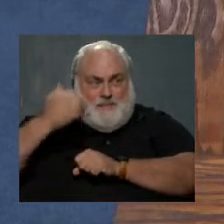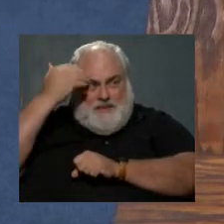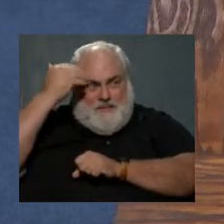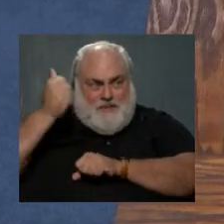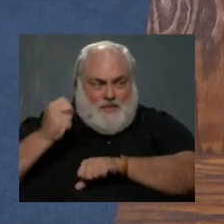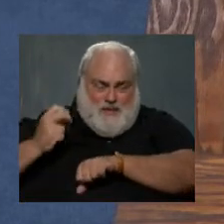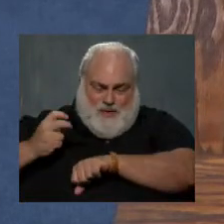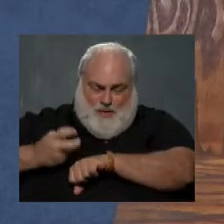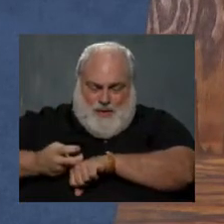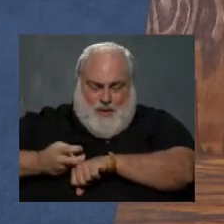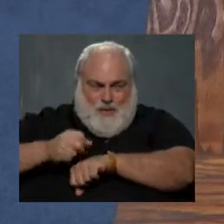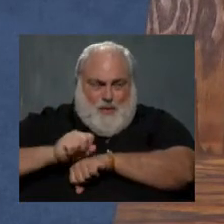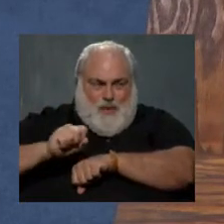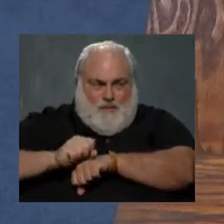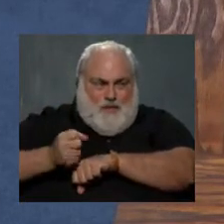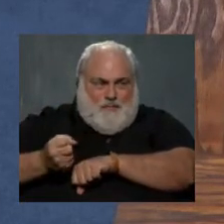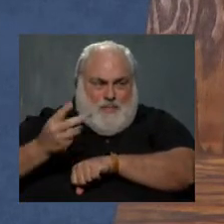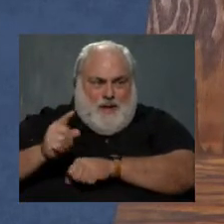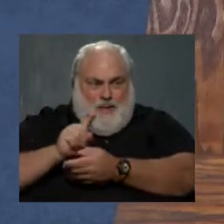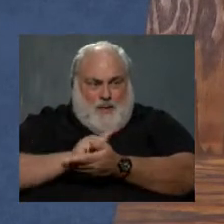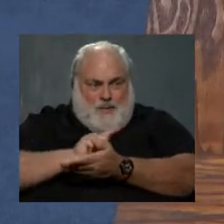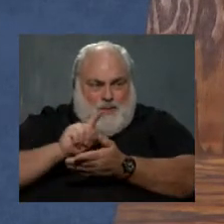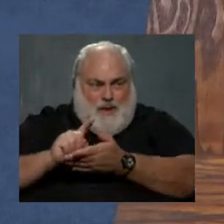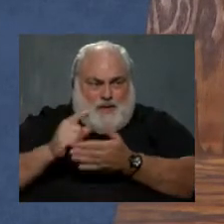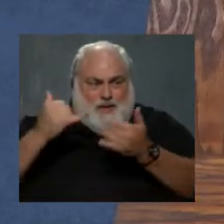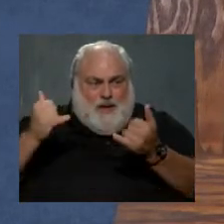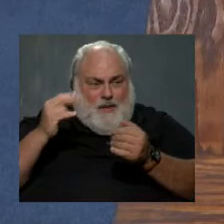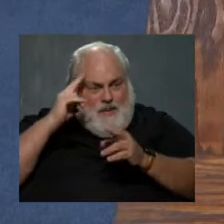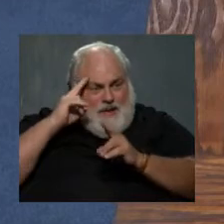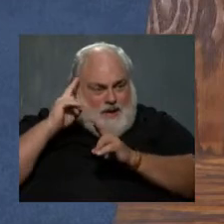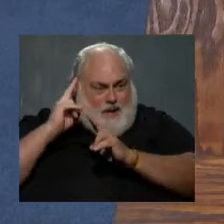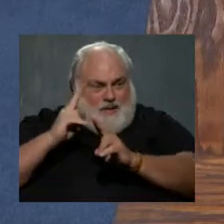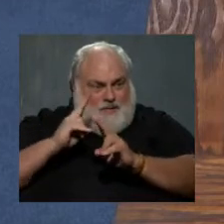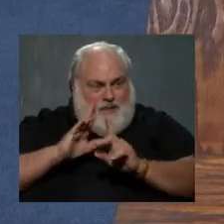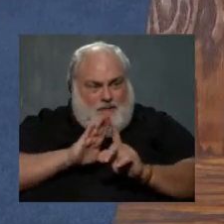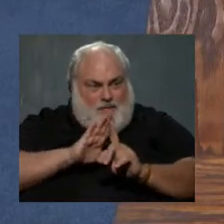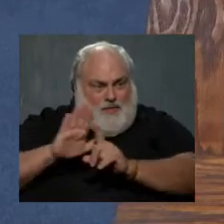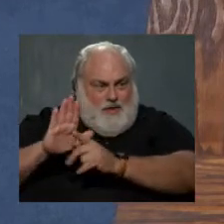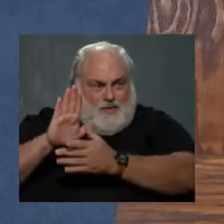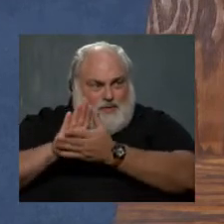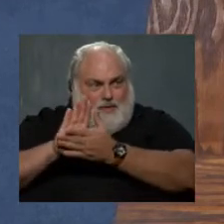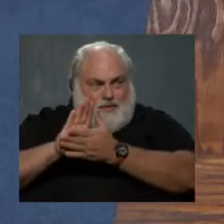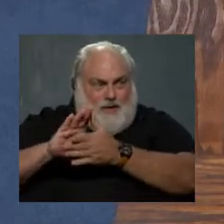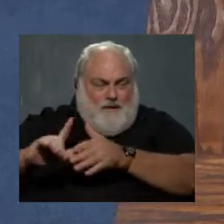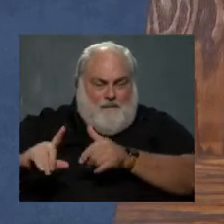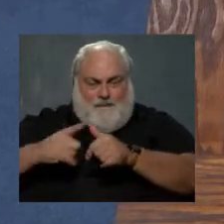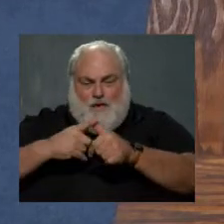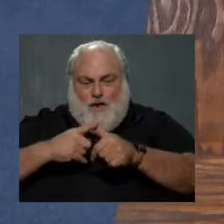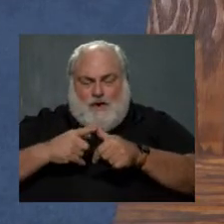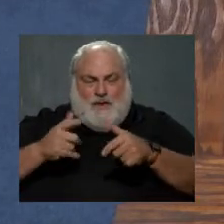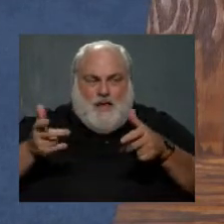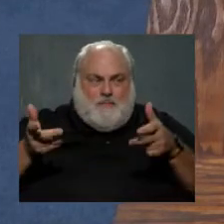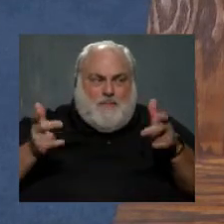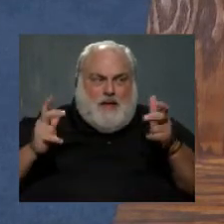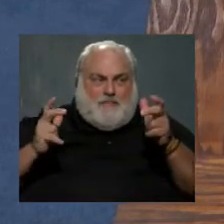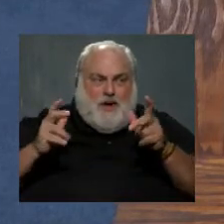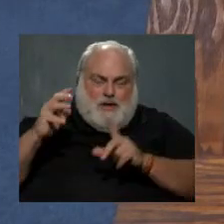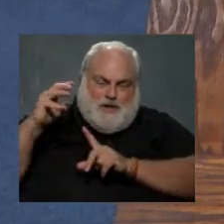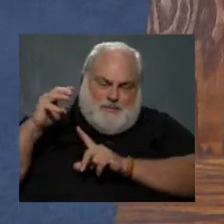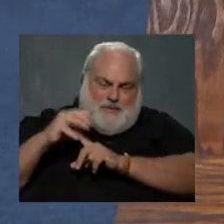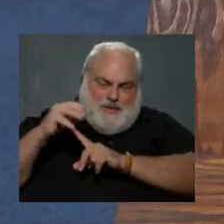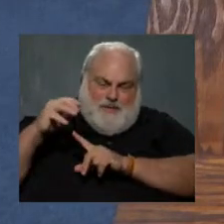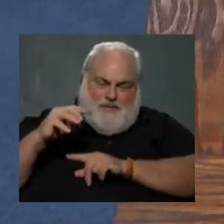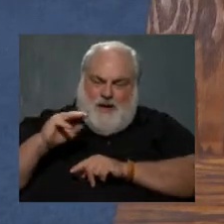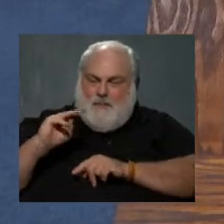hard work over many weeks, today we honor them for their school's very first basketball championship.